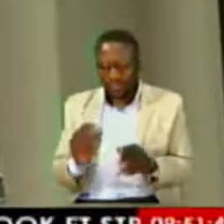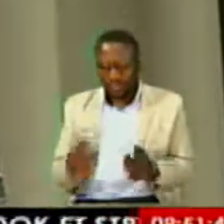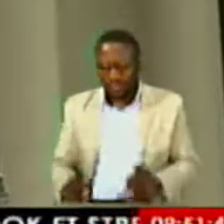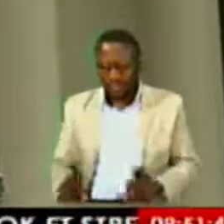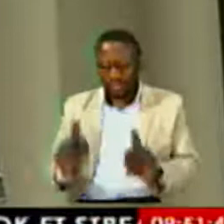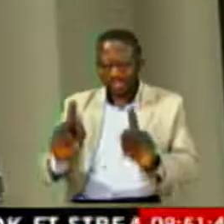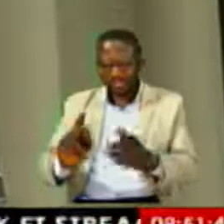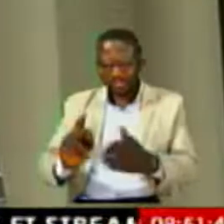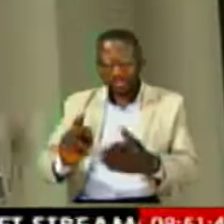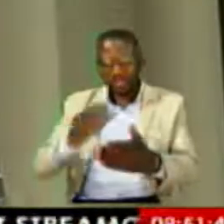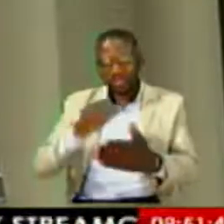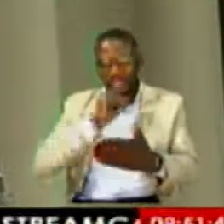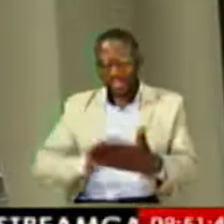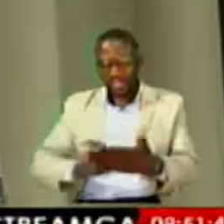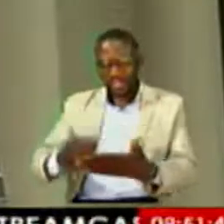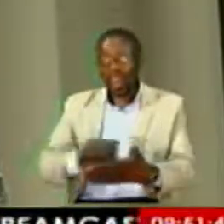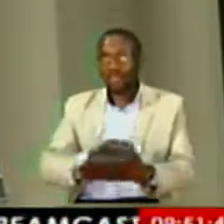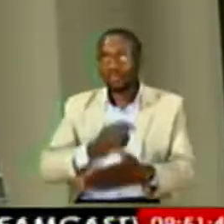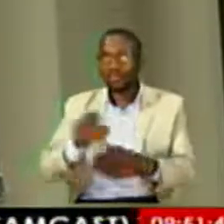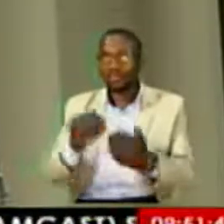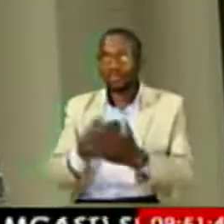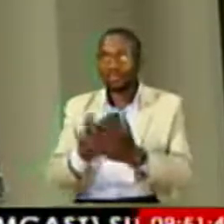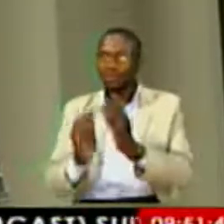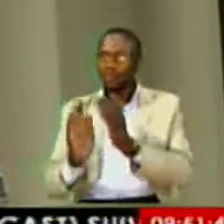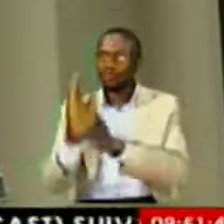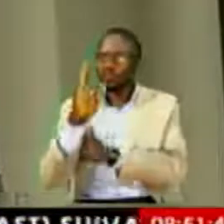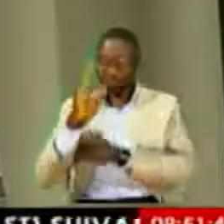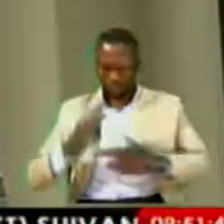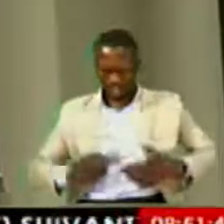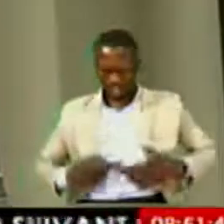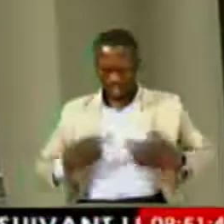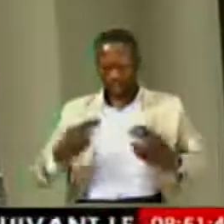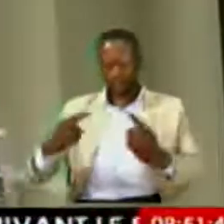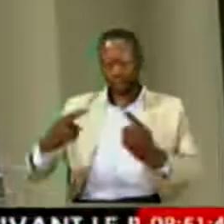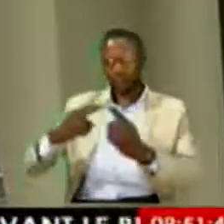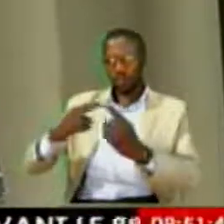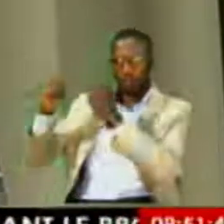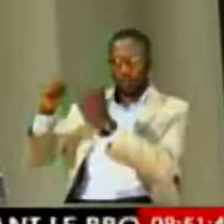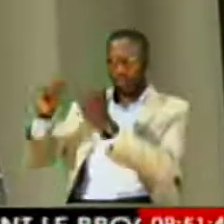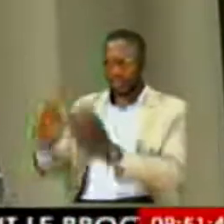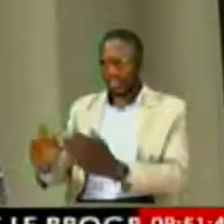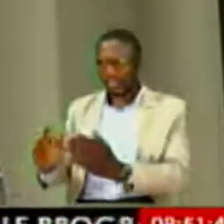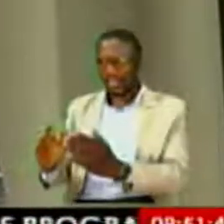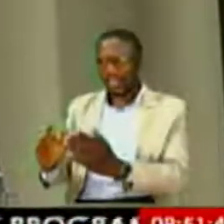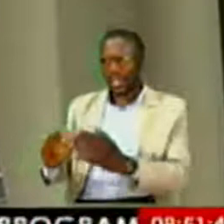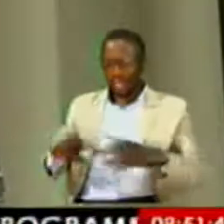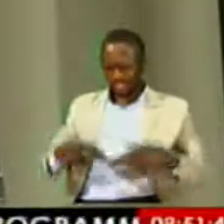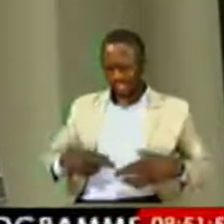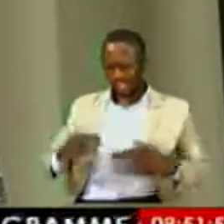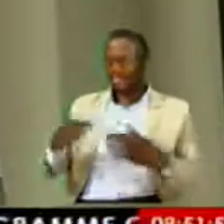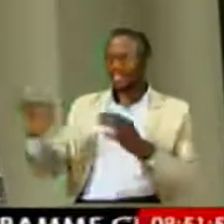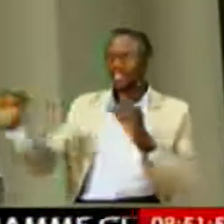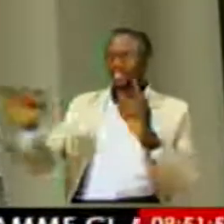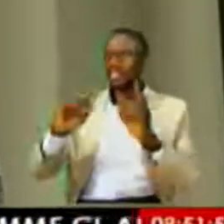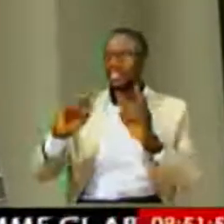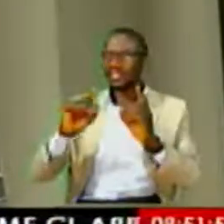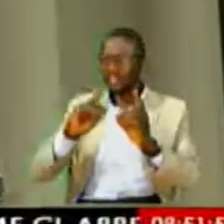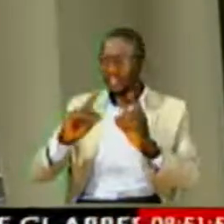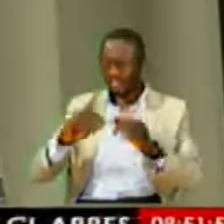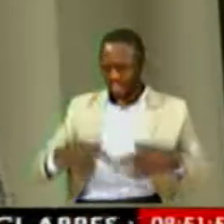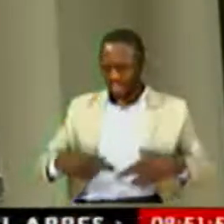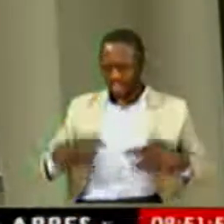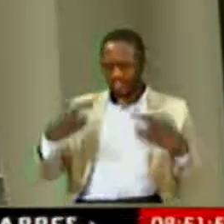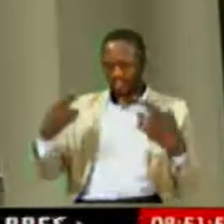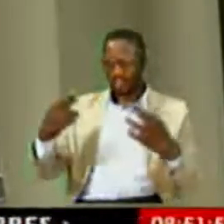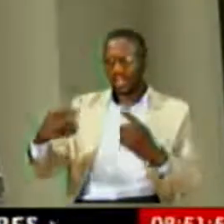Old Testament, he was revealing himself to the Dieu prophets. Se révéla à son peuple, God was revealing himself dans to his corps people spirituel. In a spiritual